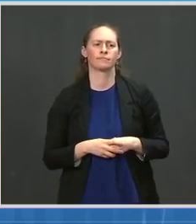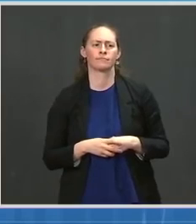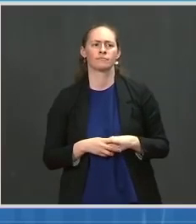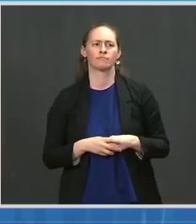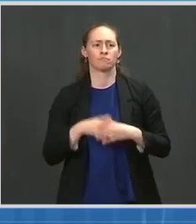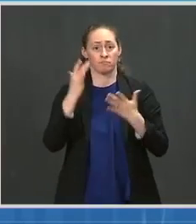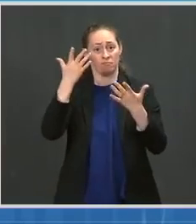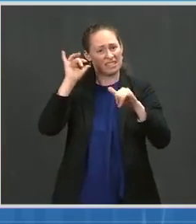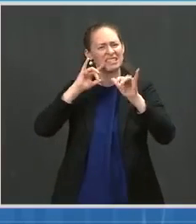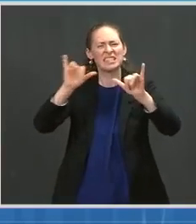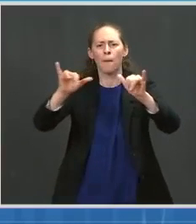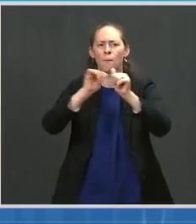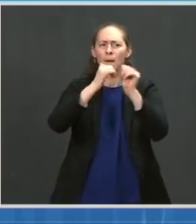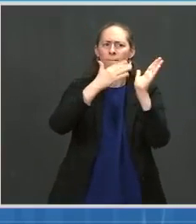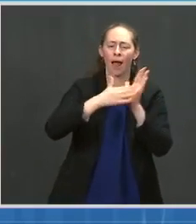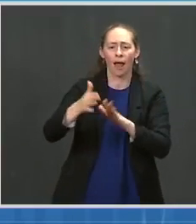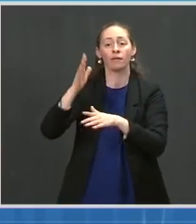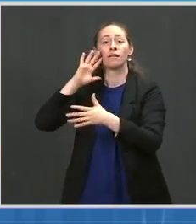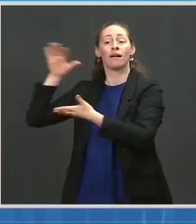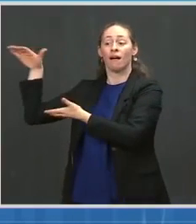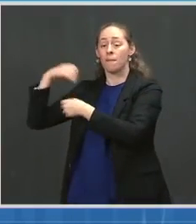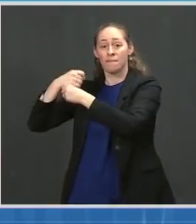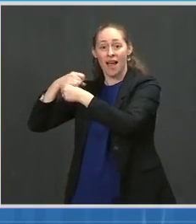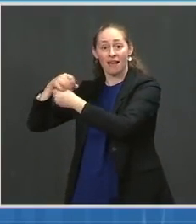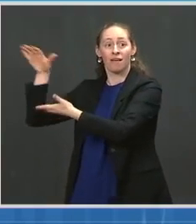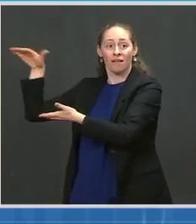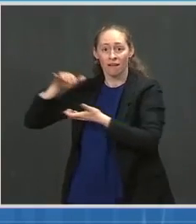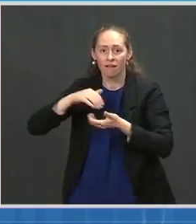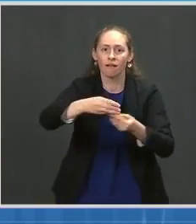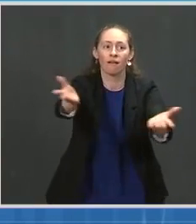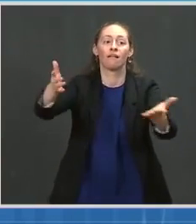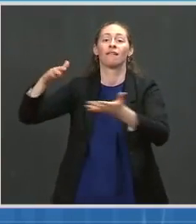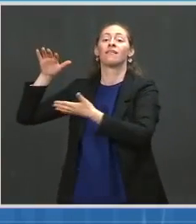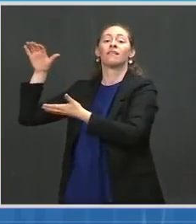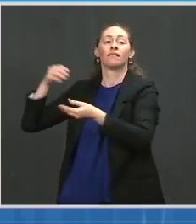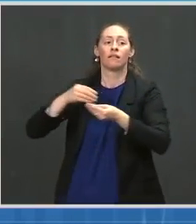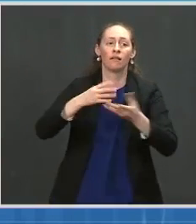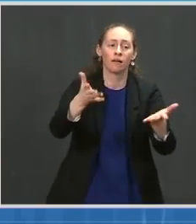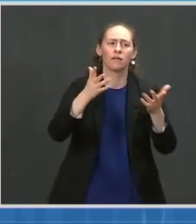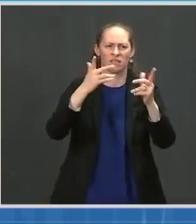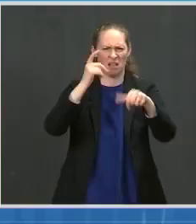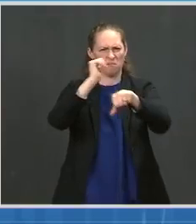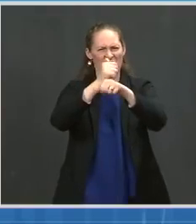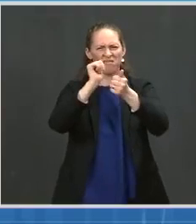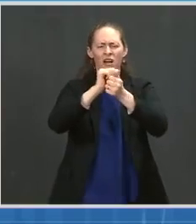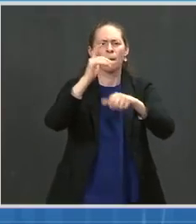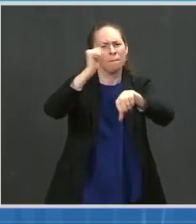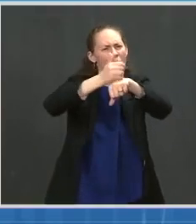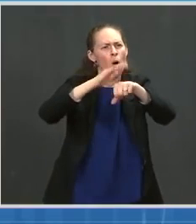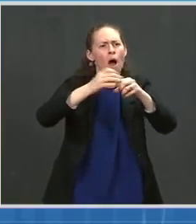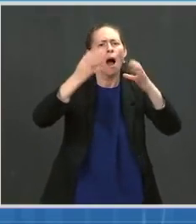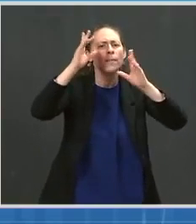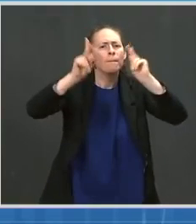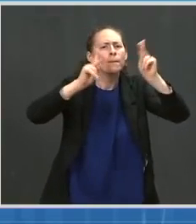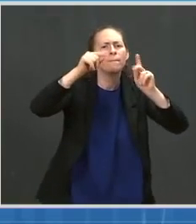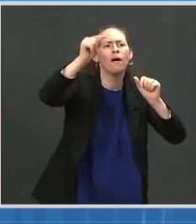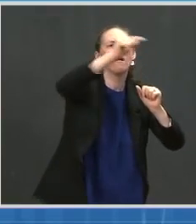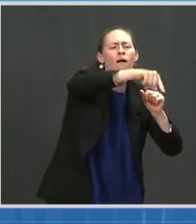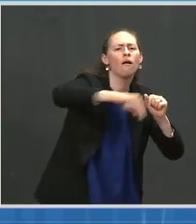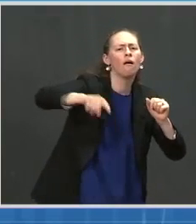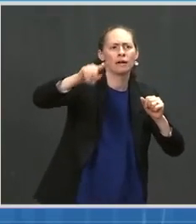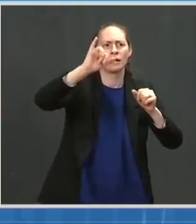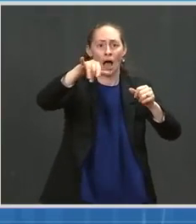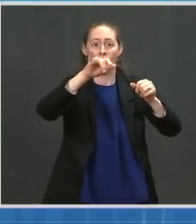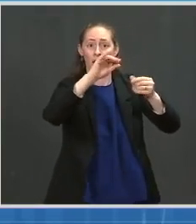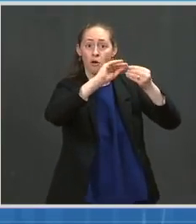of allocating by state adult population. That said, it is a challenging situation in many